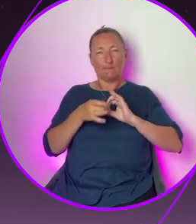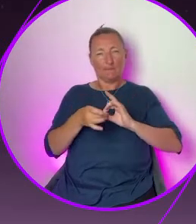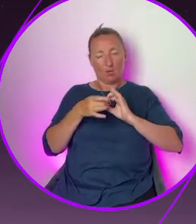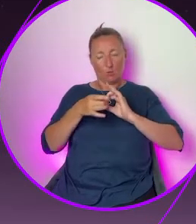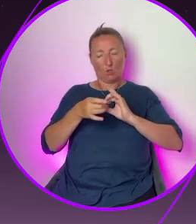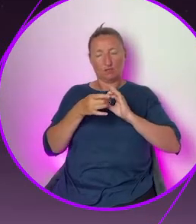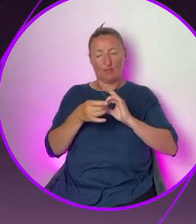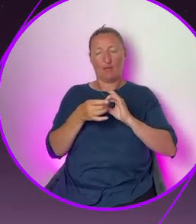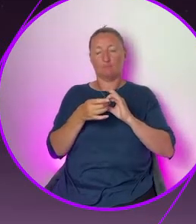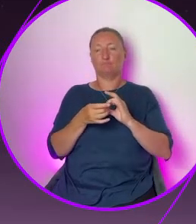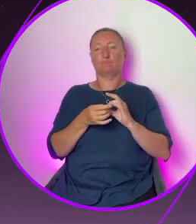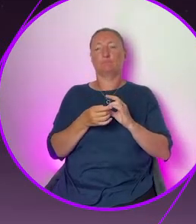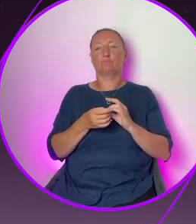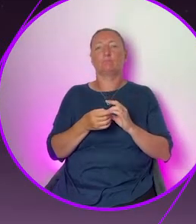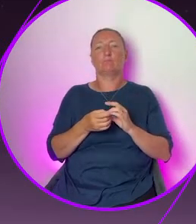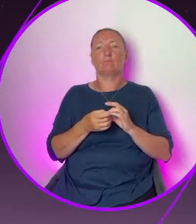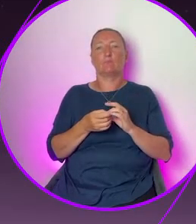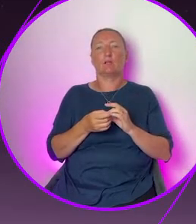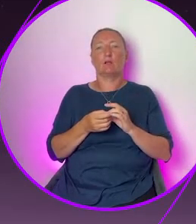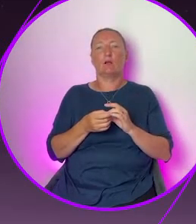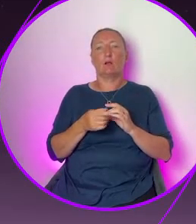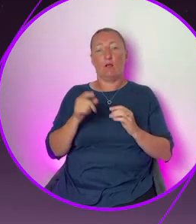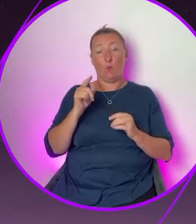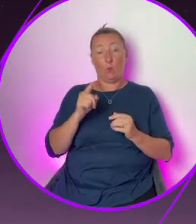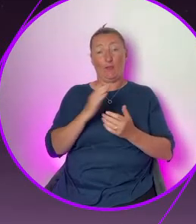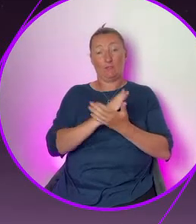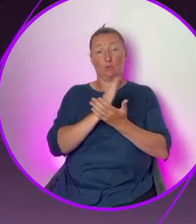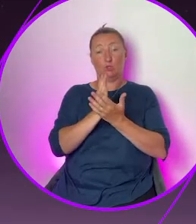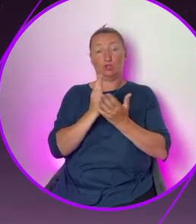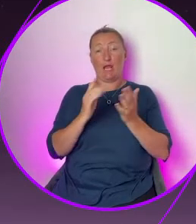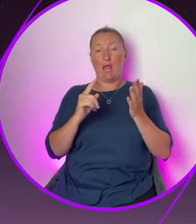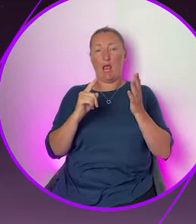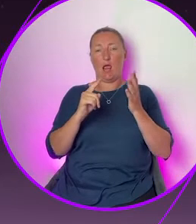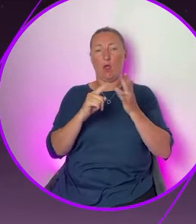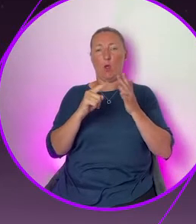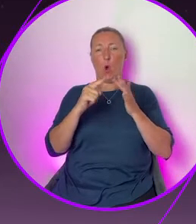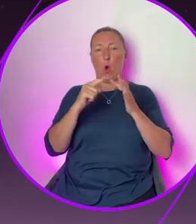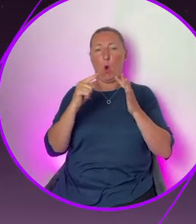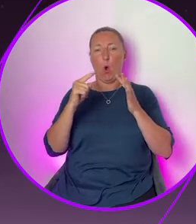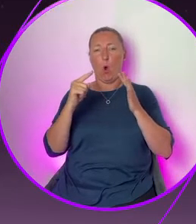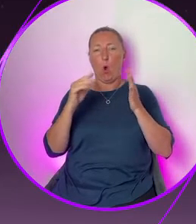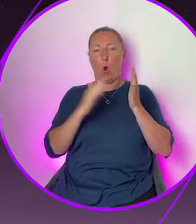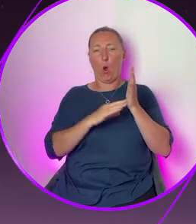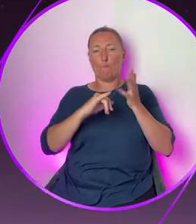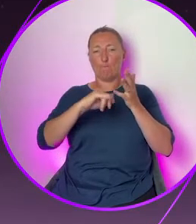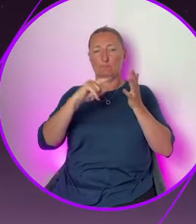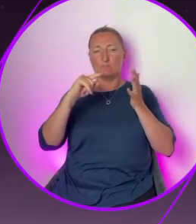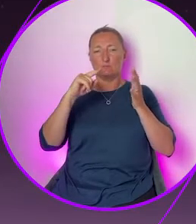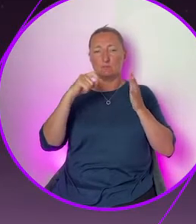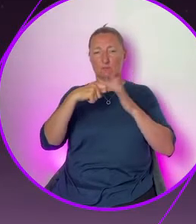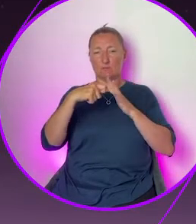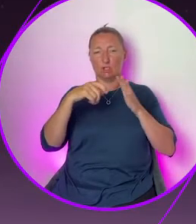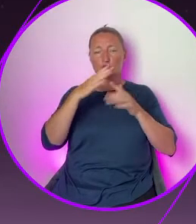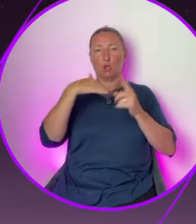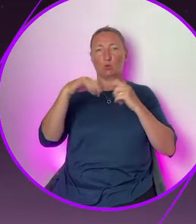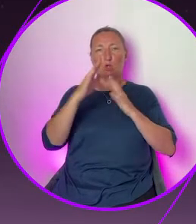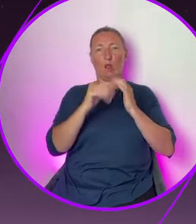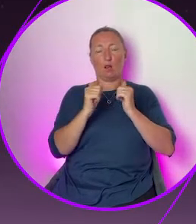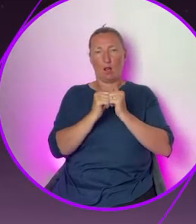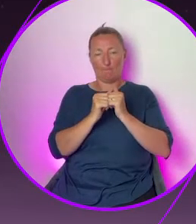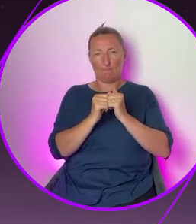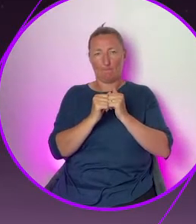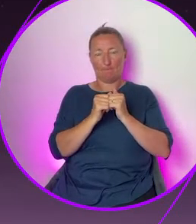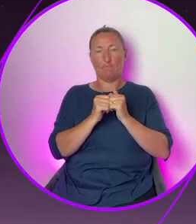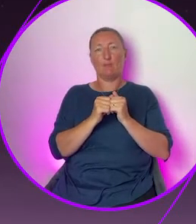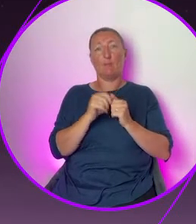a platform developed by OMSC. We share this not only because it's really great, and the virtual worlds created by the residents were